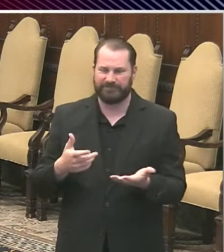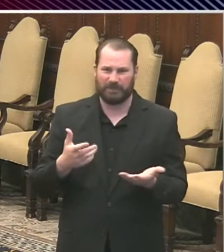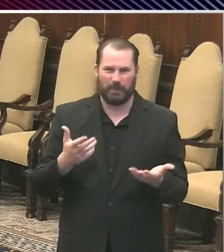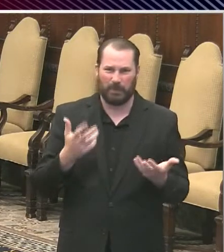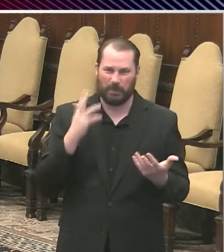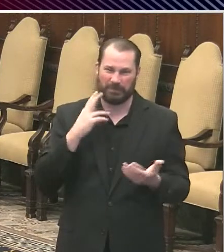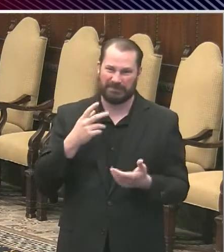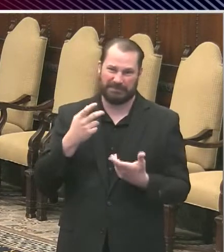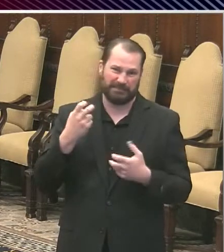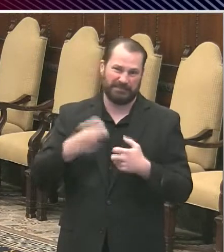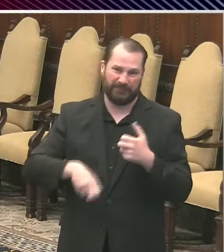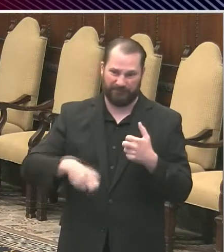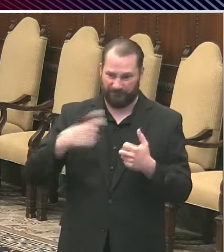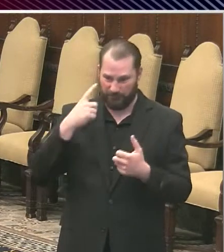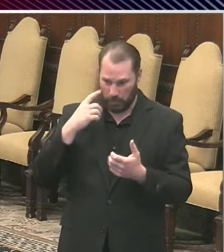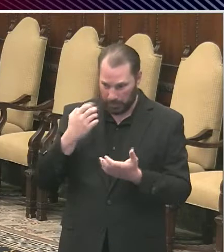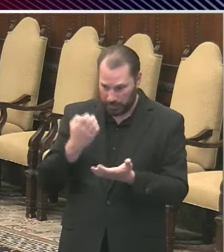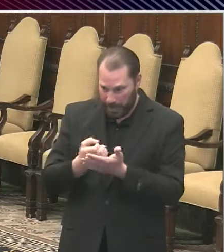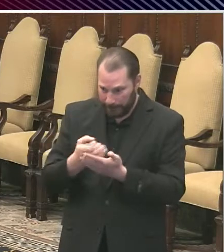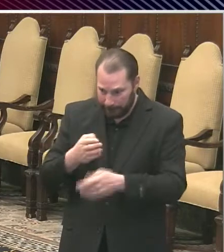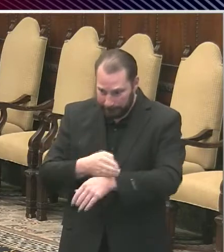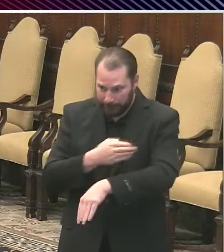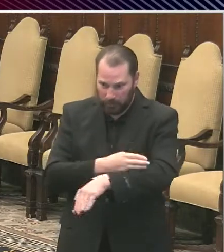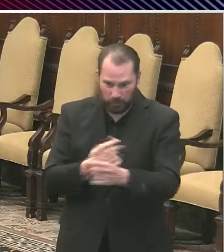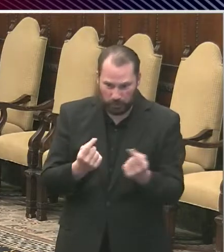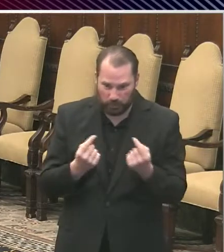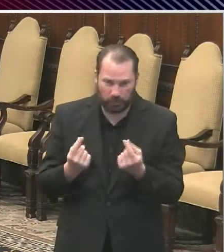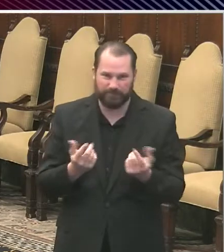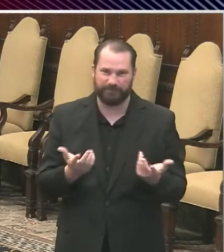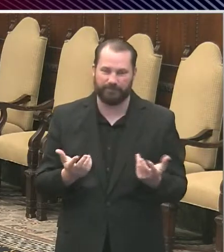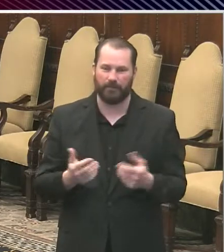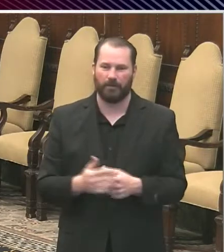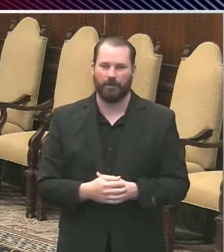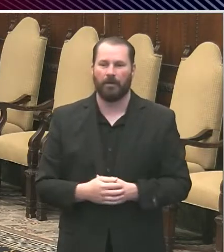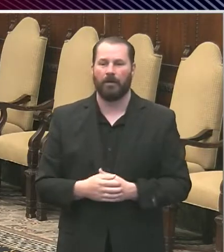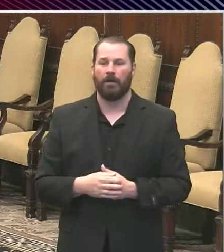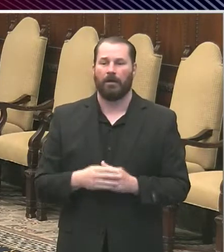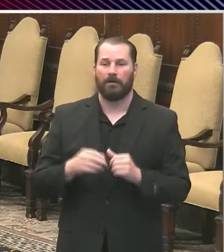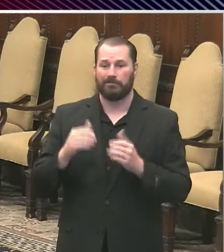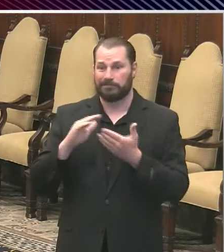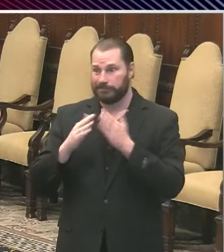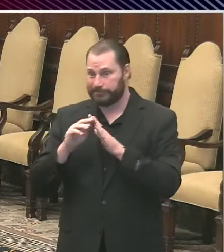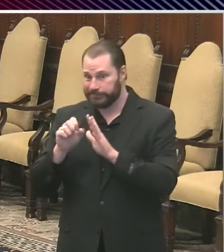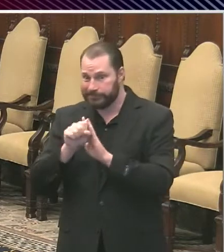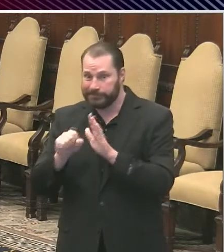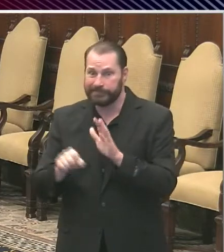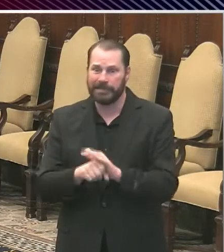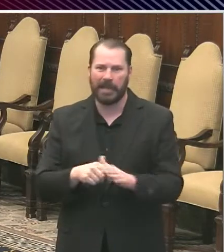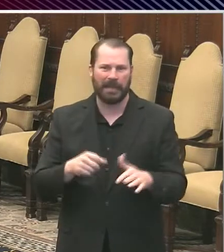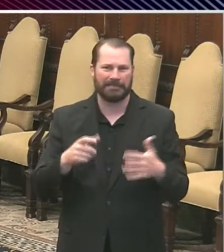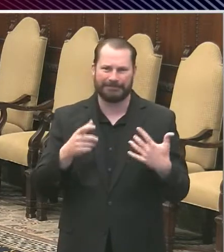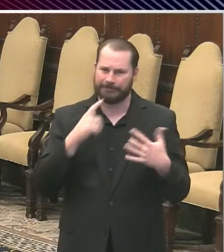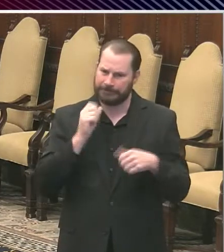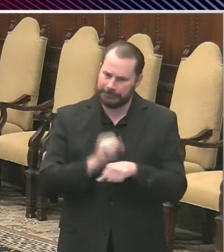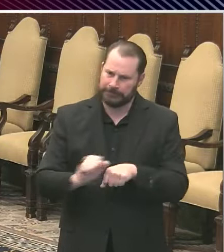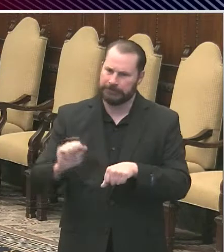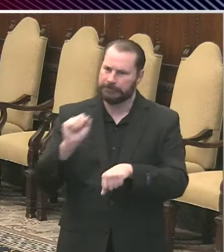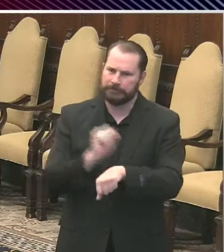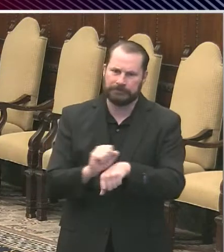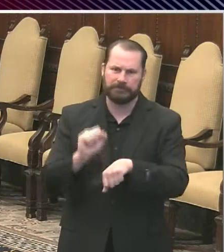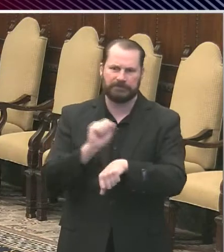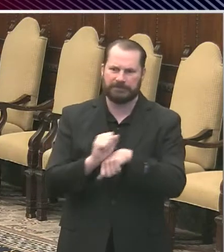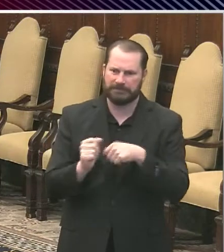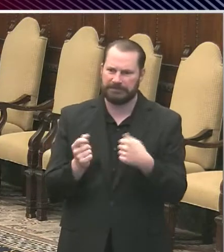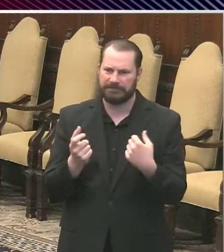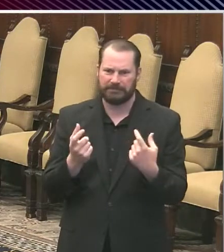are on the front line fighting COVID-19. And they shouldn't have to sacrifice vital services their residents need of ideological differences